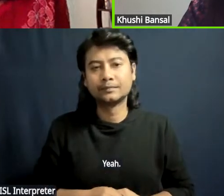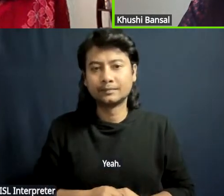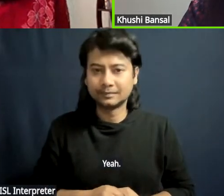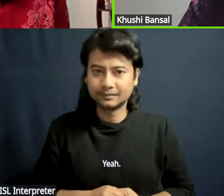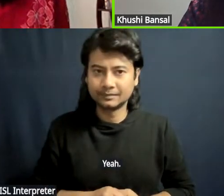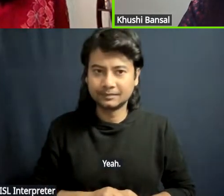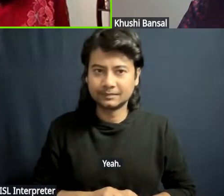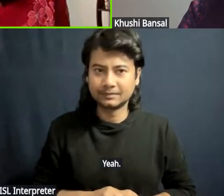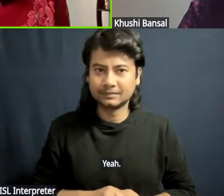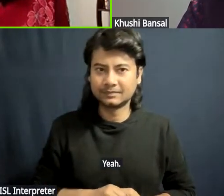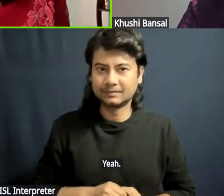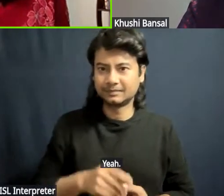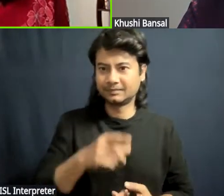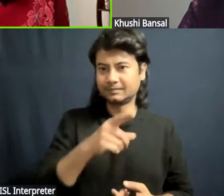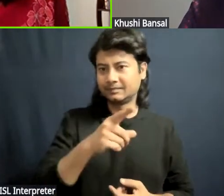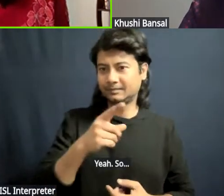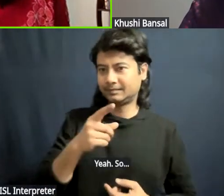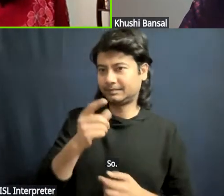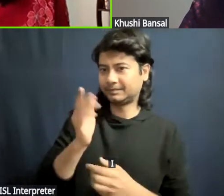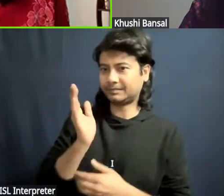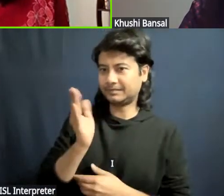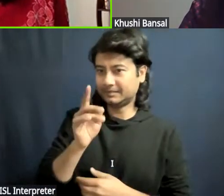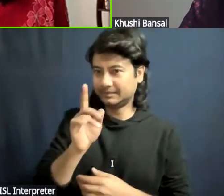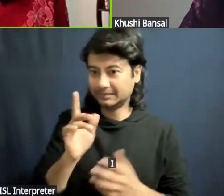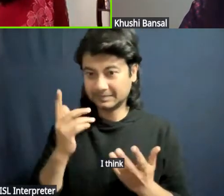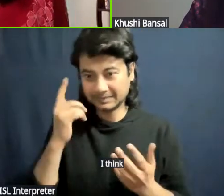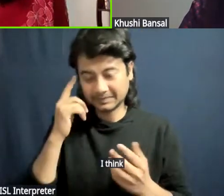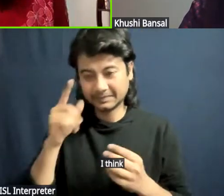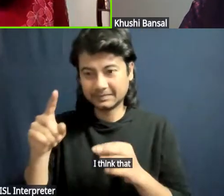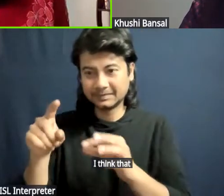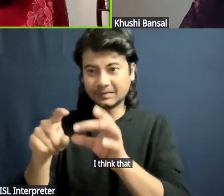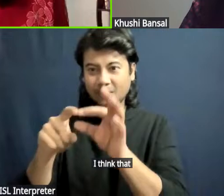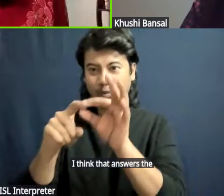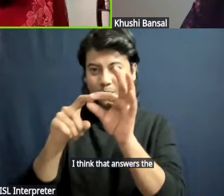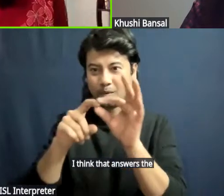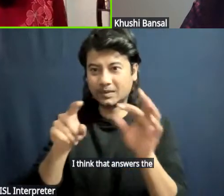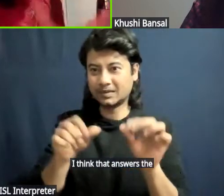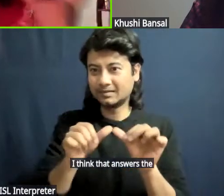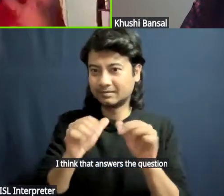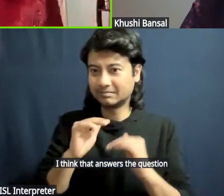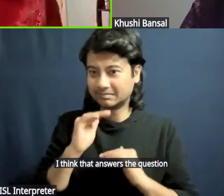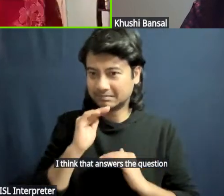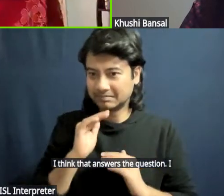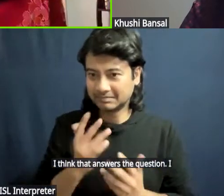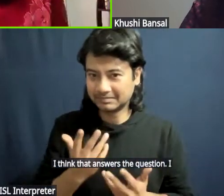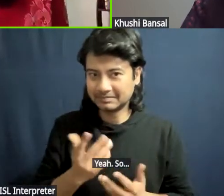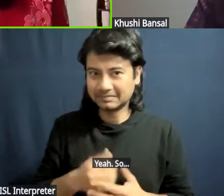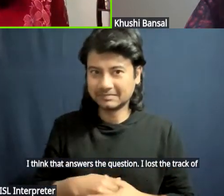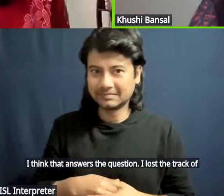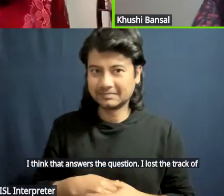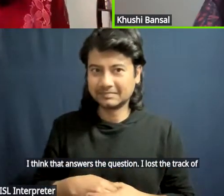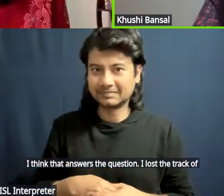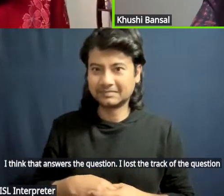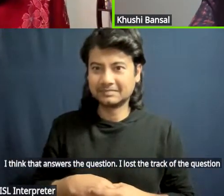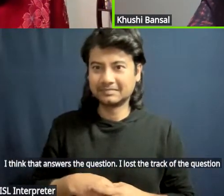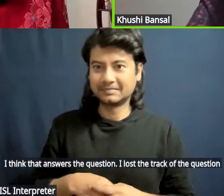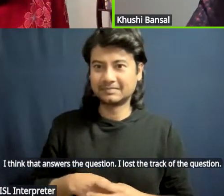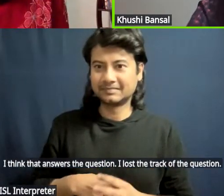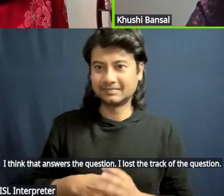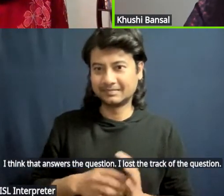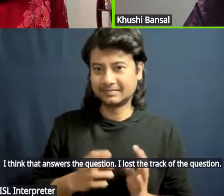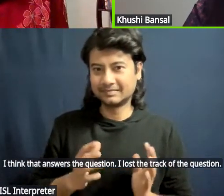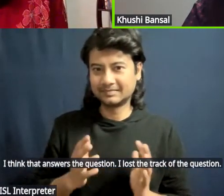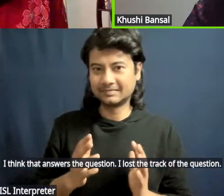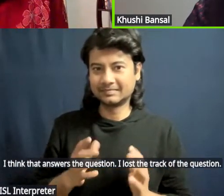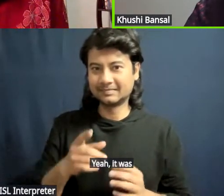I, So I think yeah. uh, that answers the question. I lost the track of the question. It was Yeah, it was a